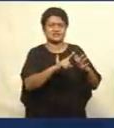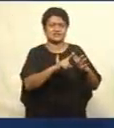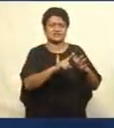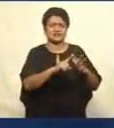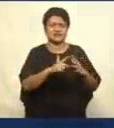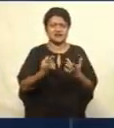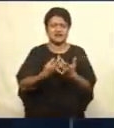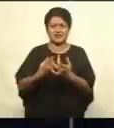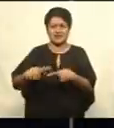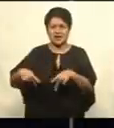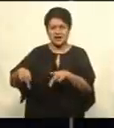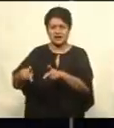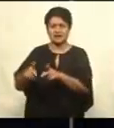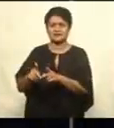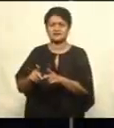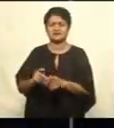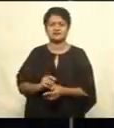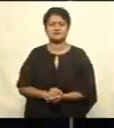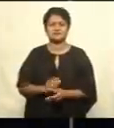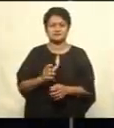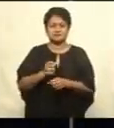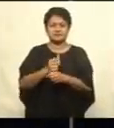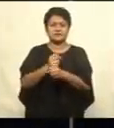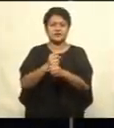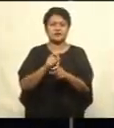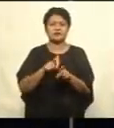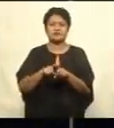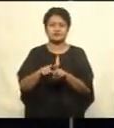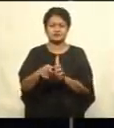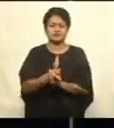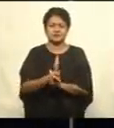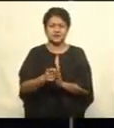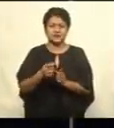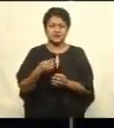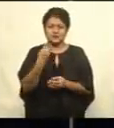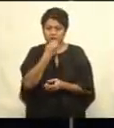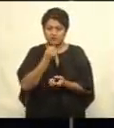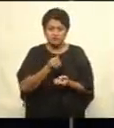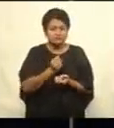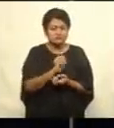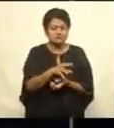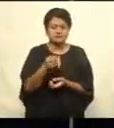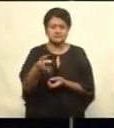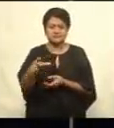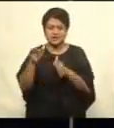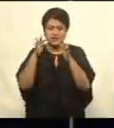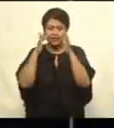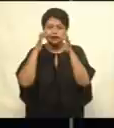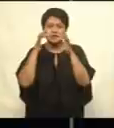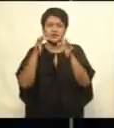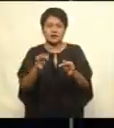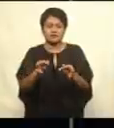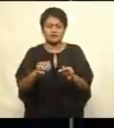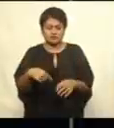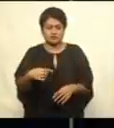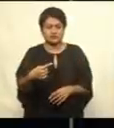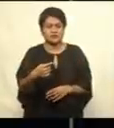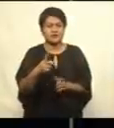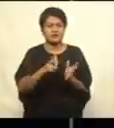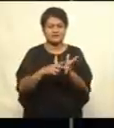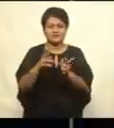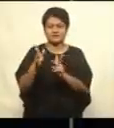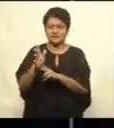islands. And recapping our main stories, ration distribution in curfew areas underway, villagers commended